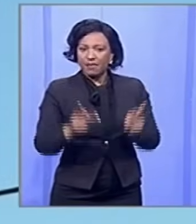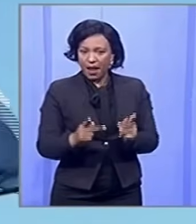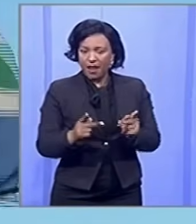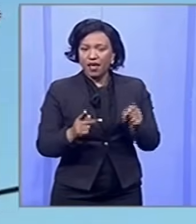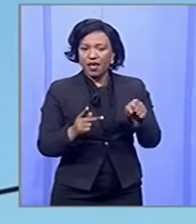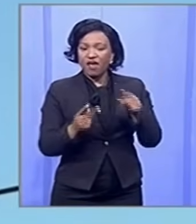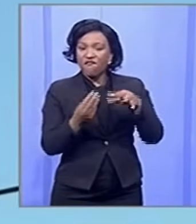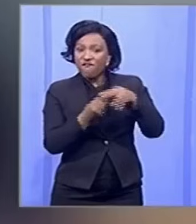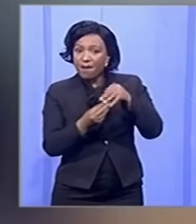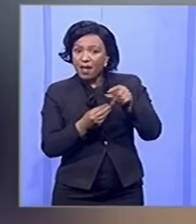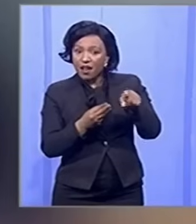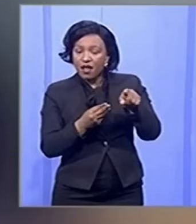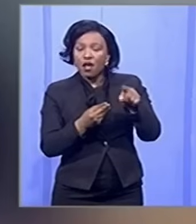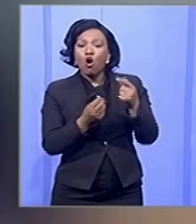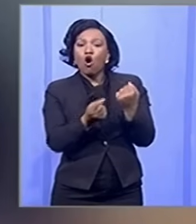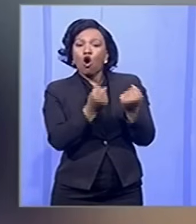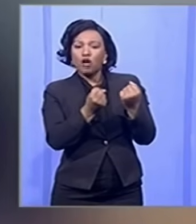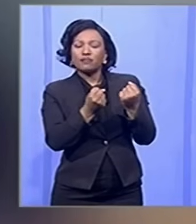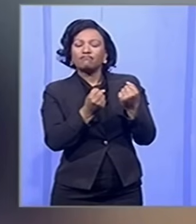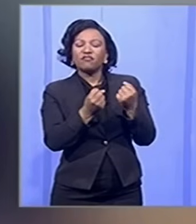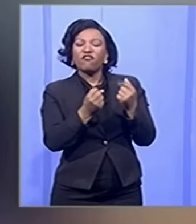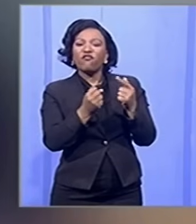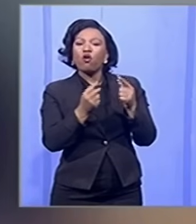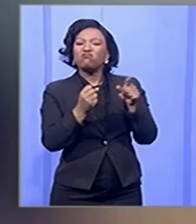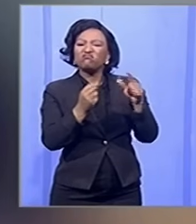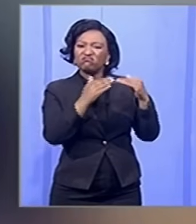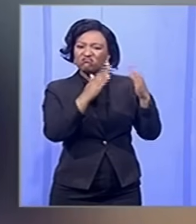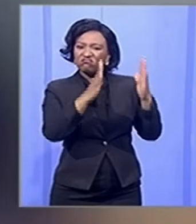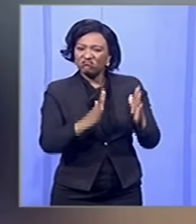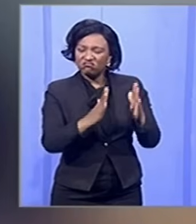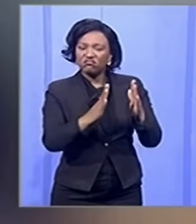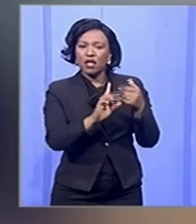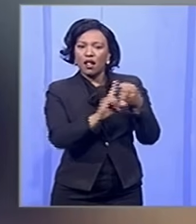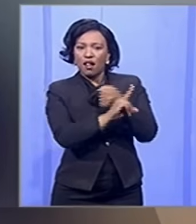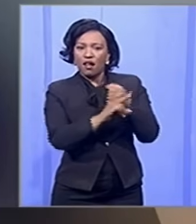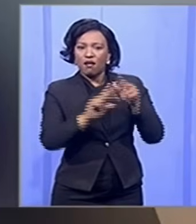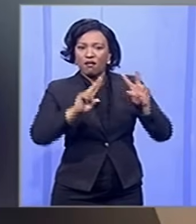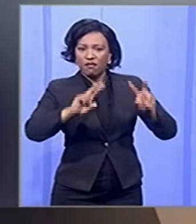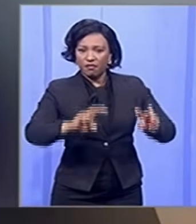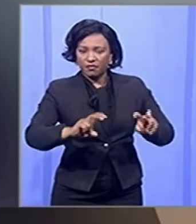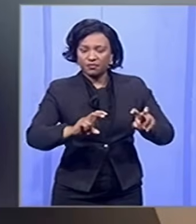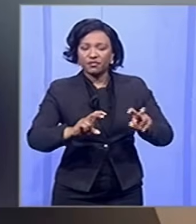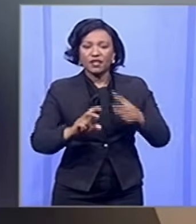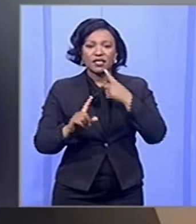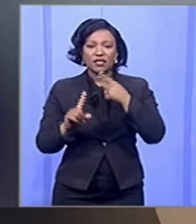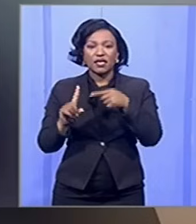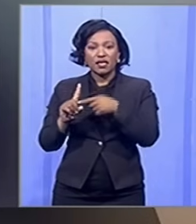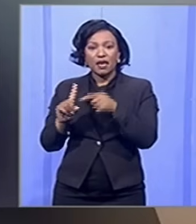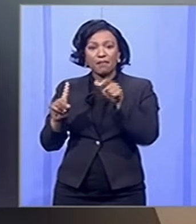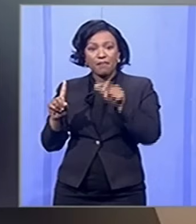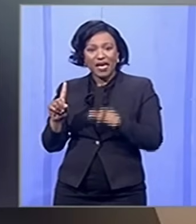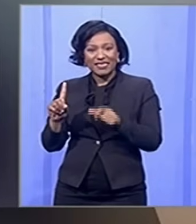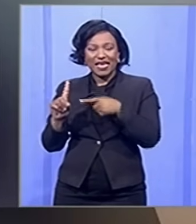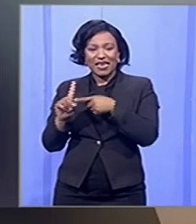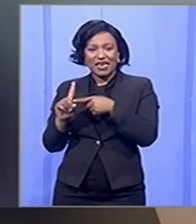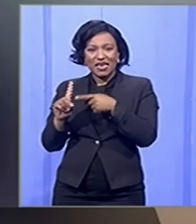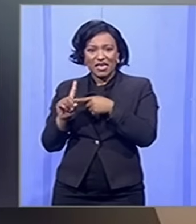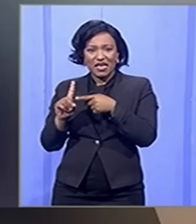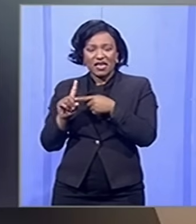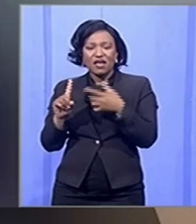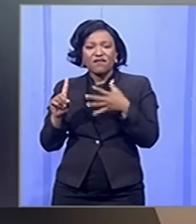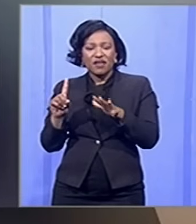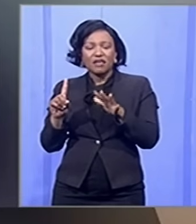le tlhekatlheko. On the 17th of July, detectives were informed that the victim had passed away and an inquest docket was